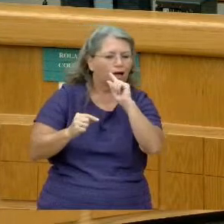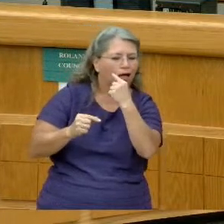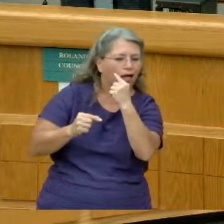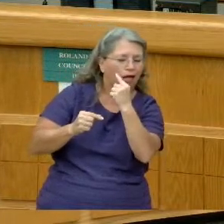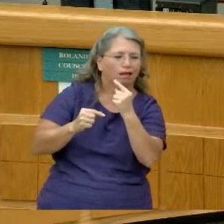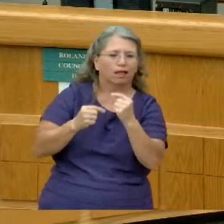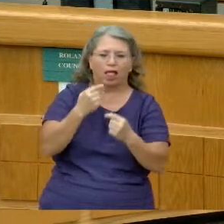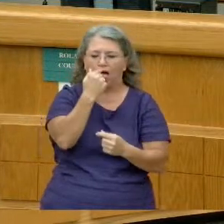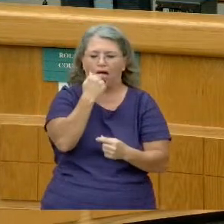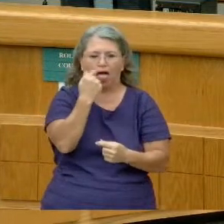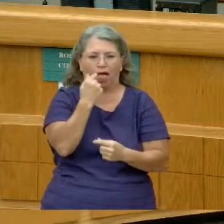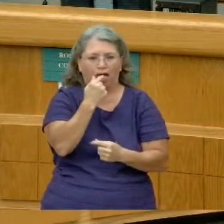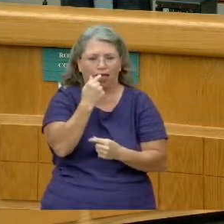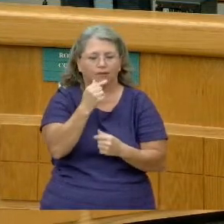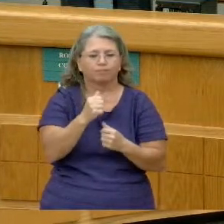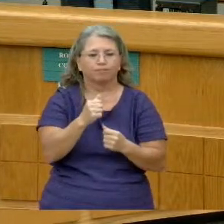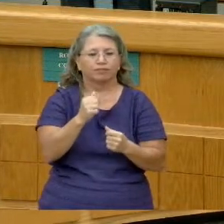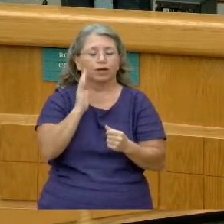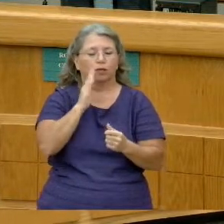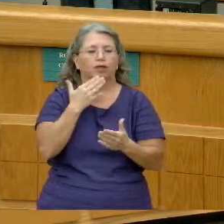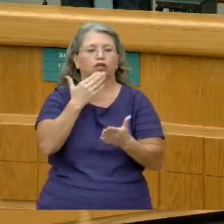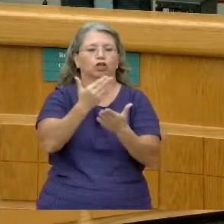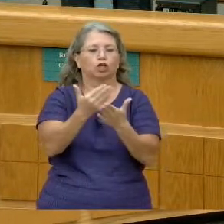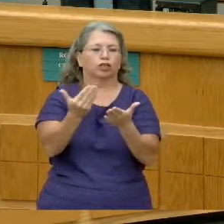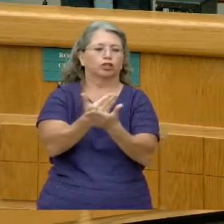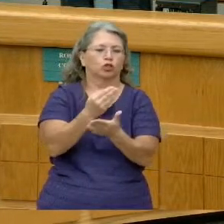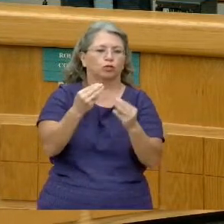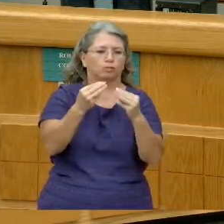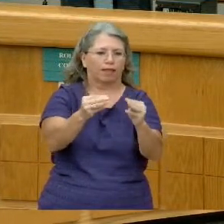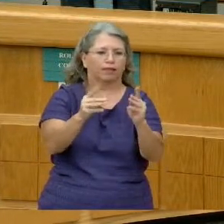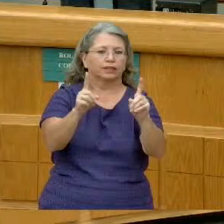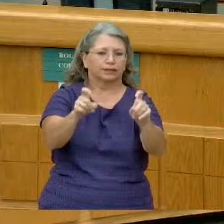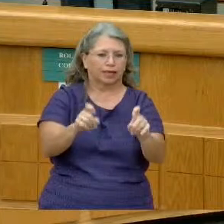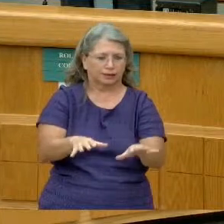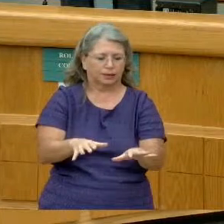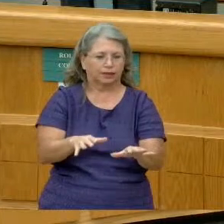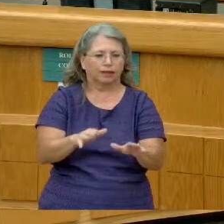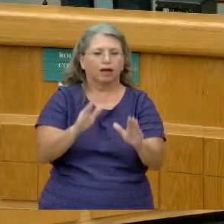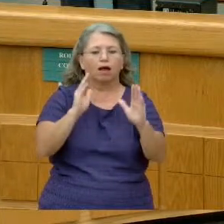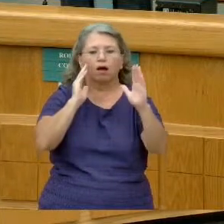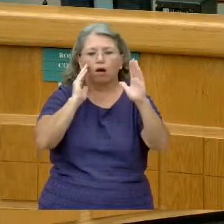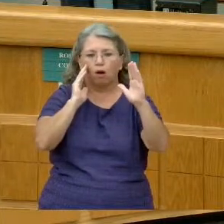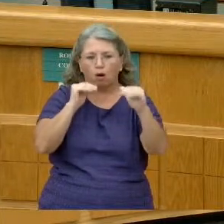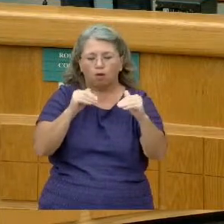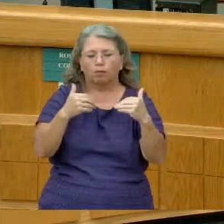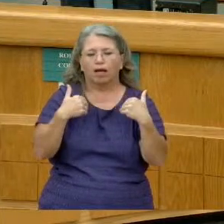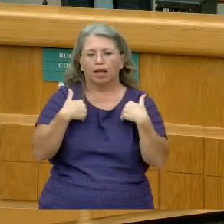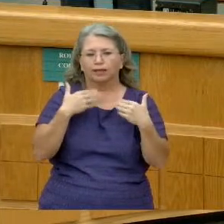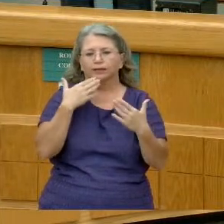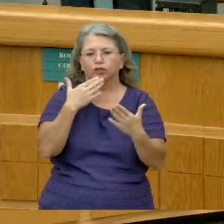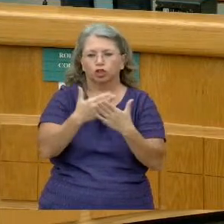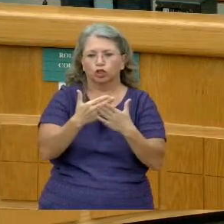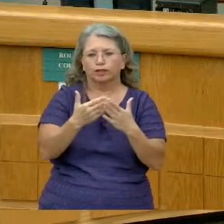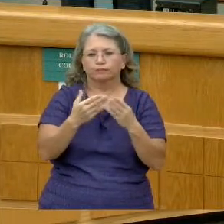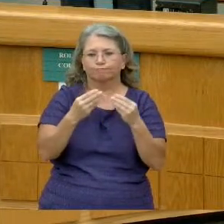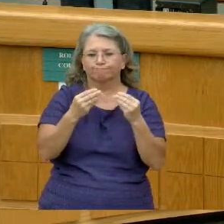be a very good new method of testing that we hope has very high efficiency